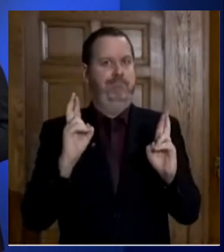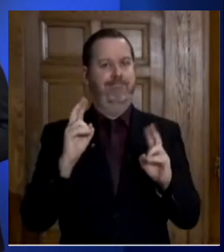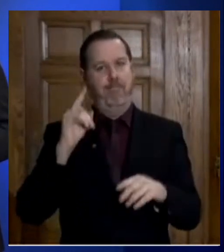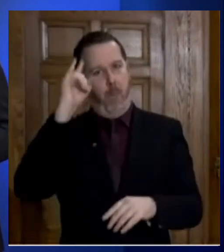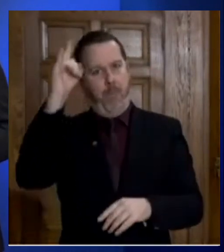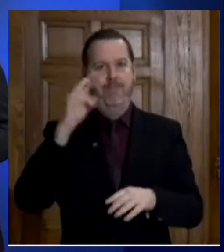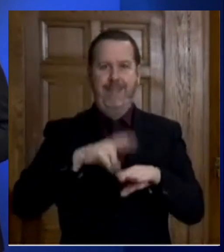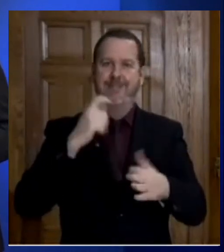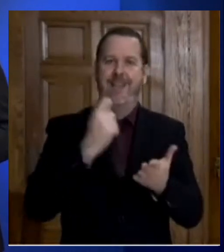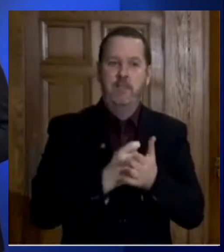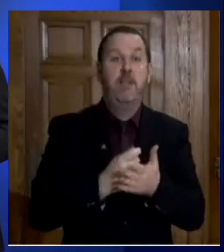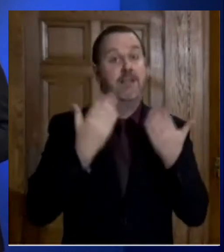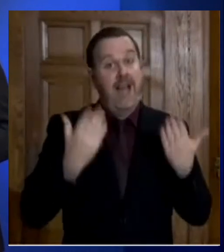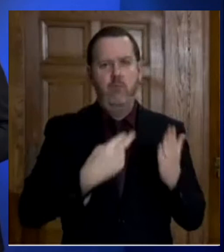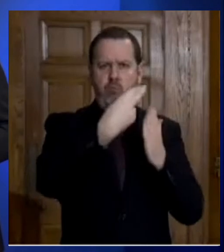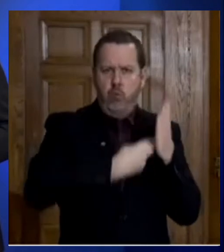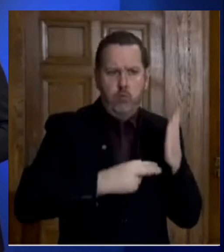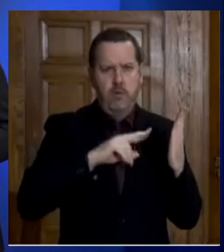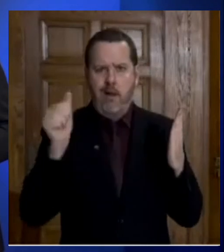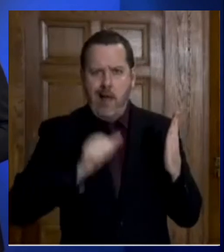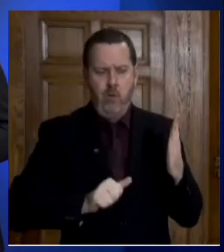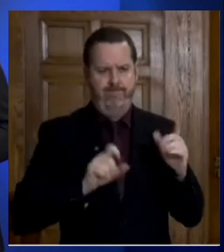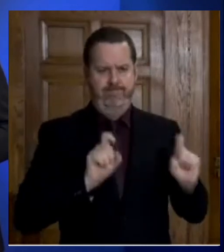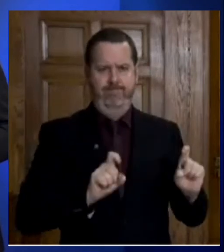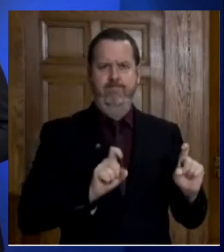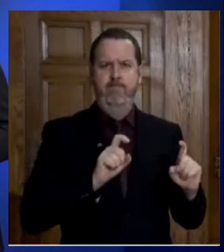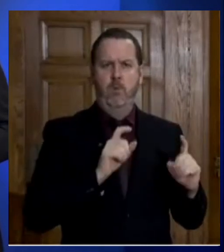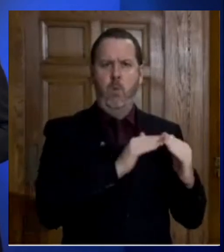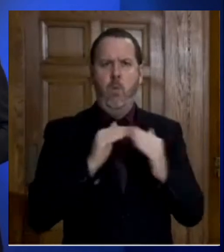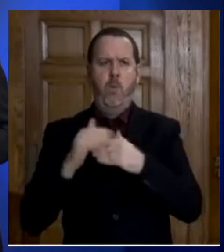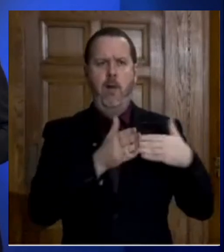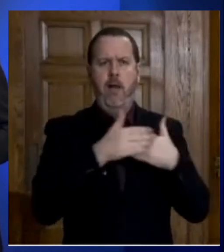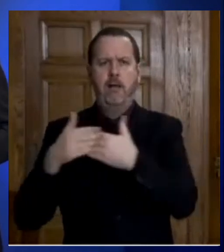restrictions won't last forever. We will be able to see family and